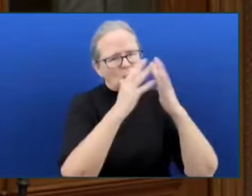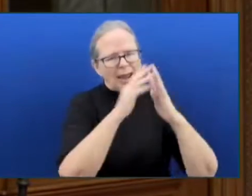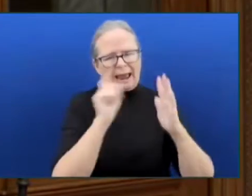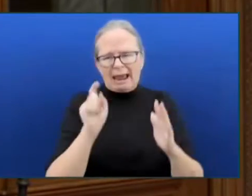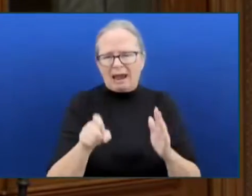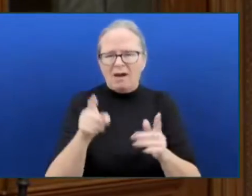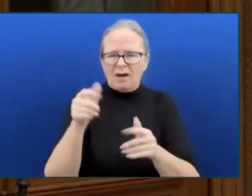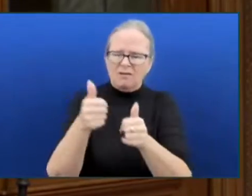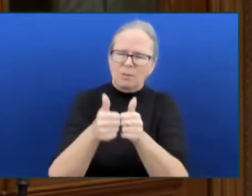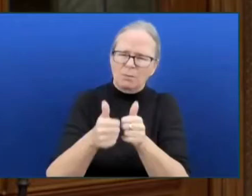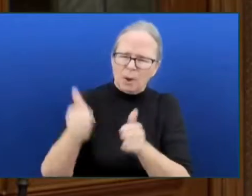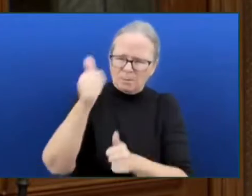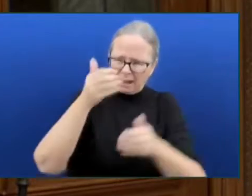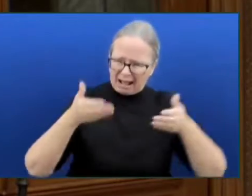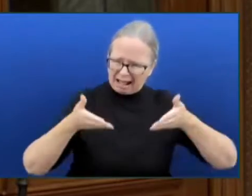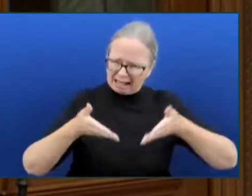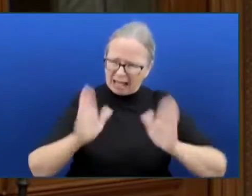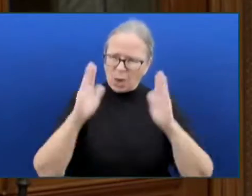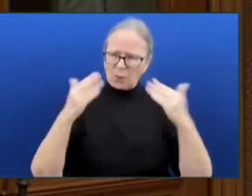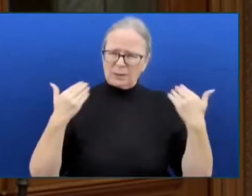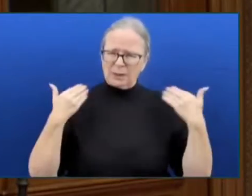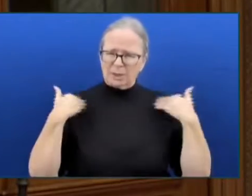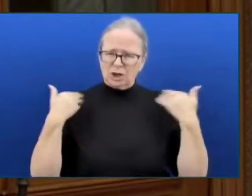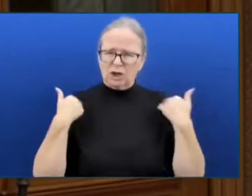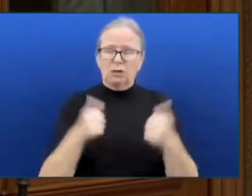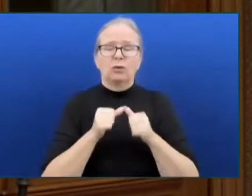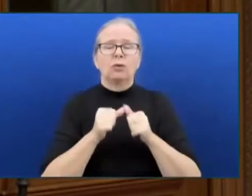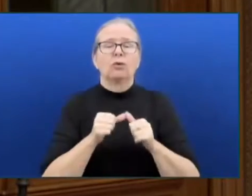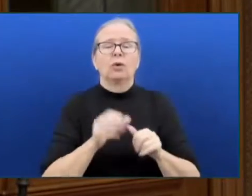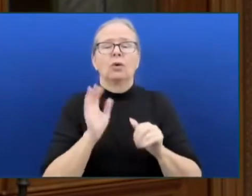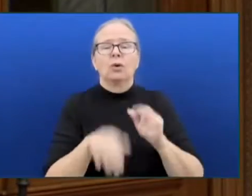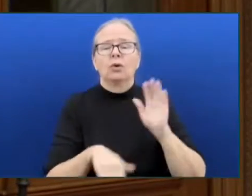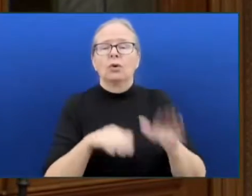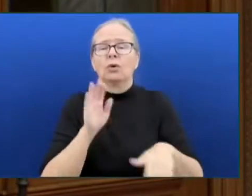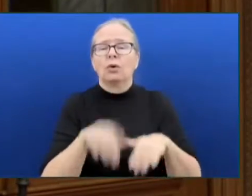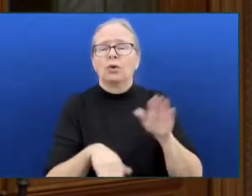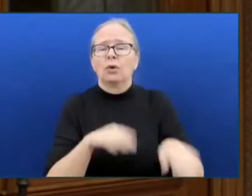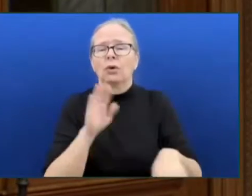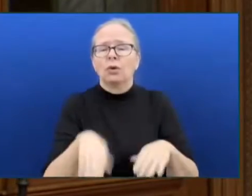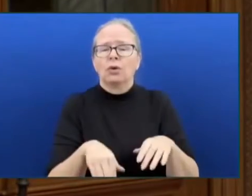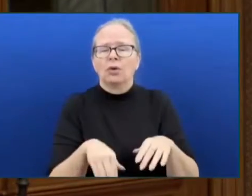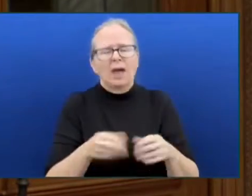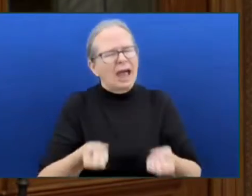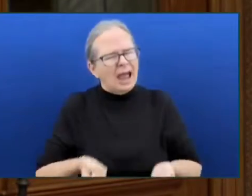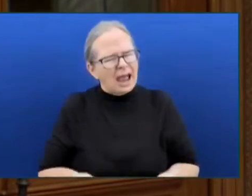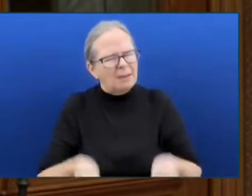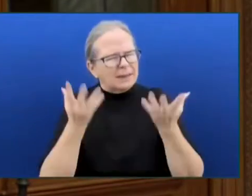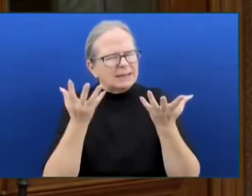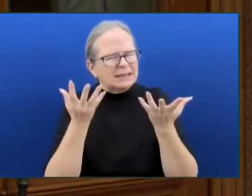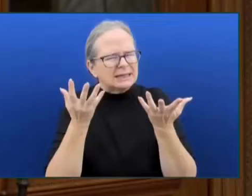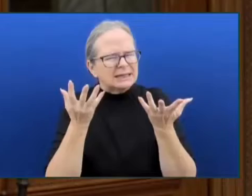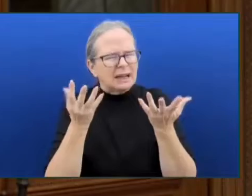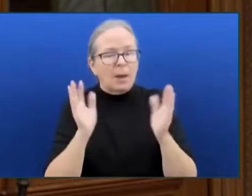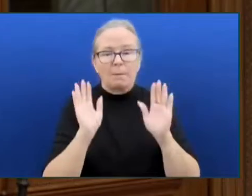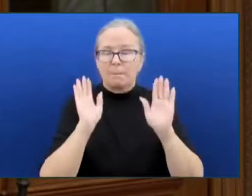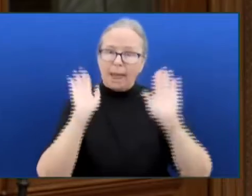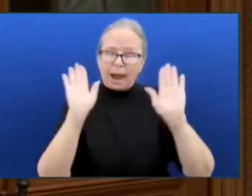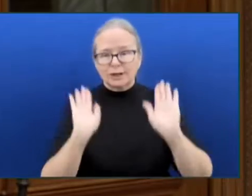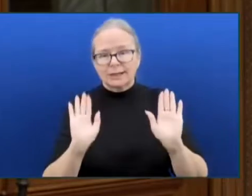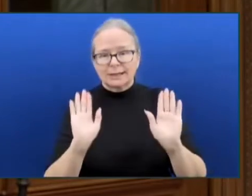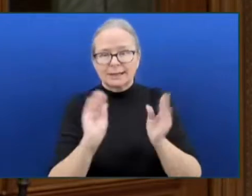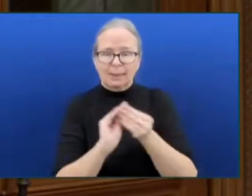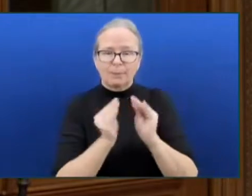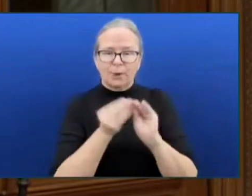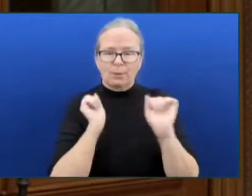watch? What is the magic number of so-called heartfelt apologies before this Premier actually addresses the systemic failure